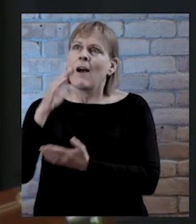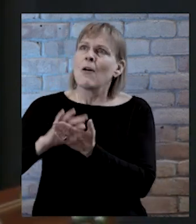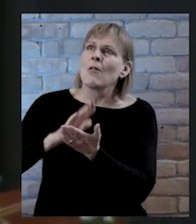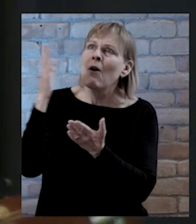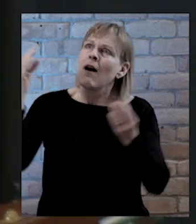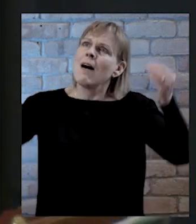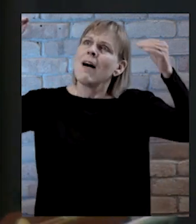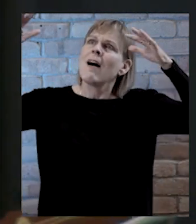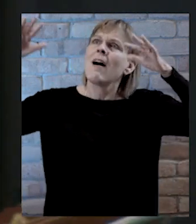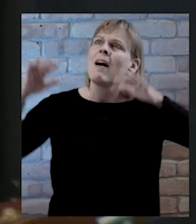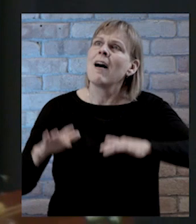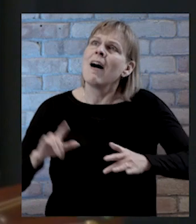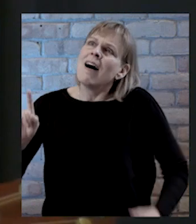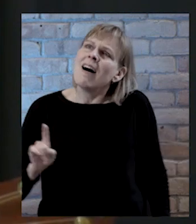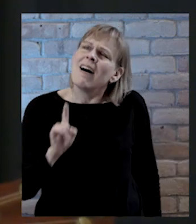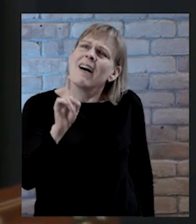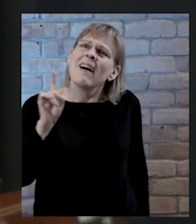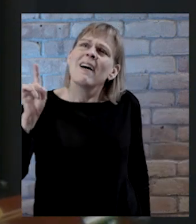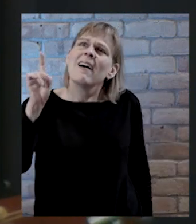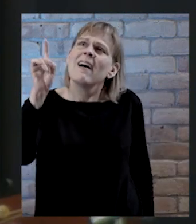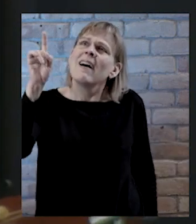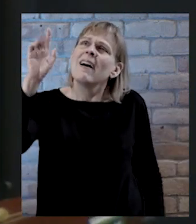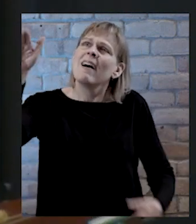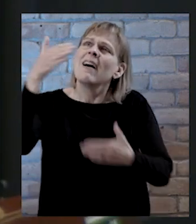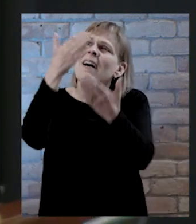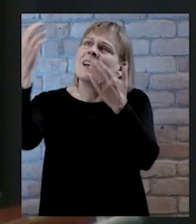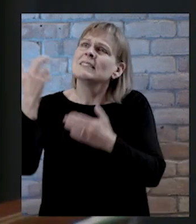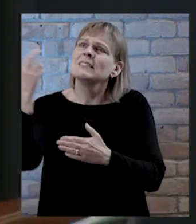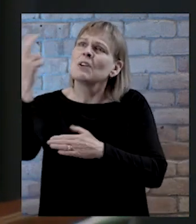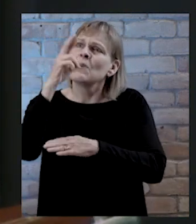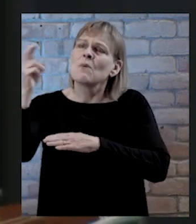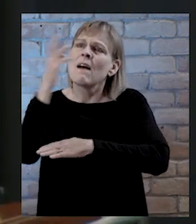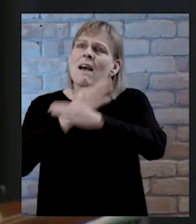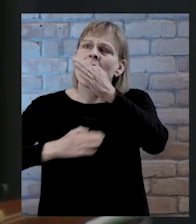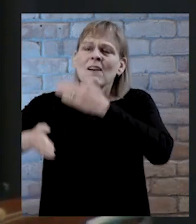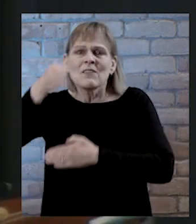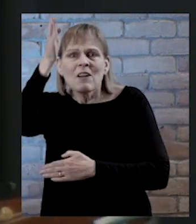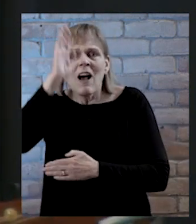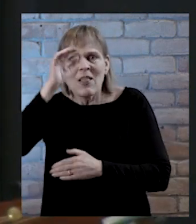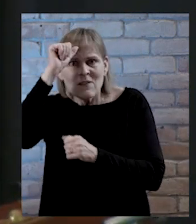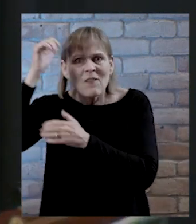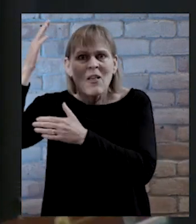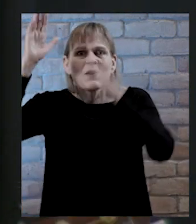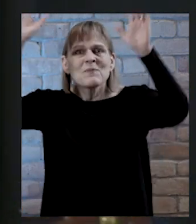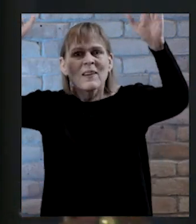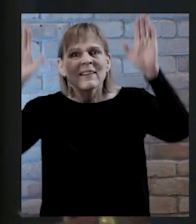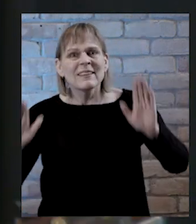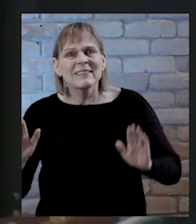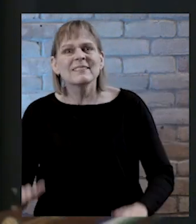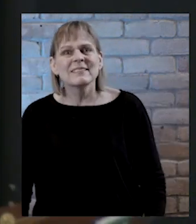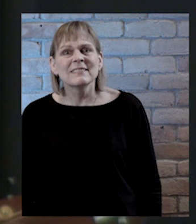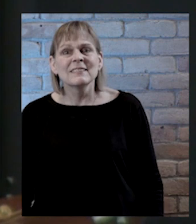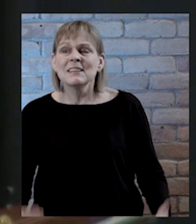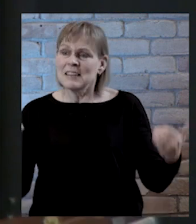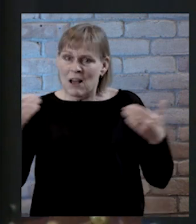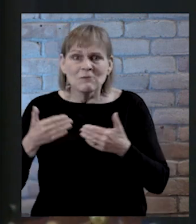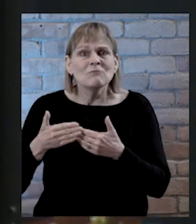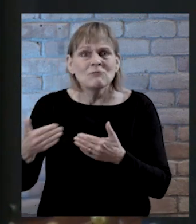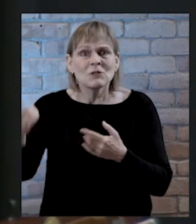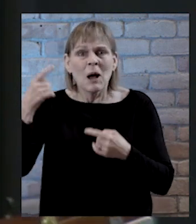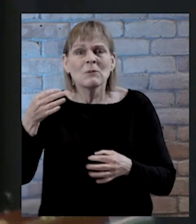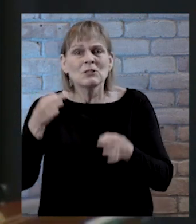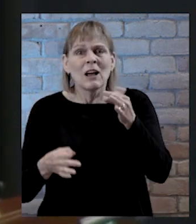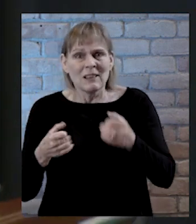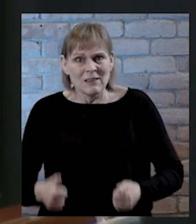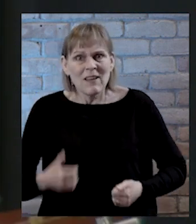again from the dead. He ascended into heaven and sits at the right hand of God the Father Almighty. From thence He will come